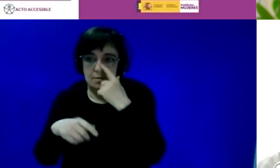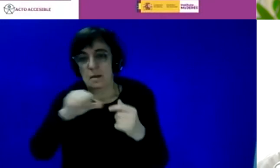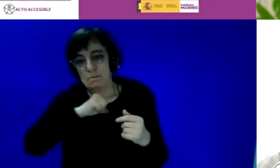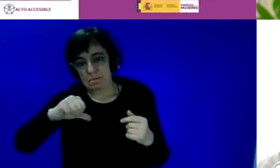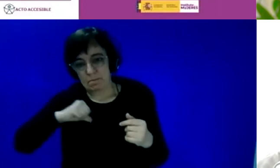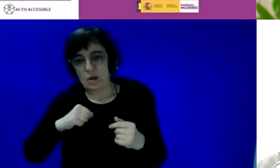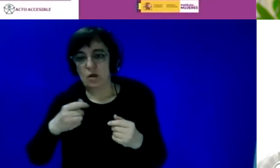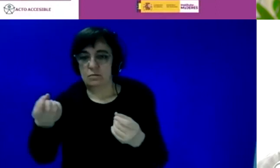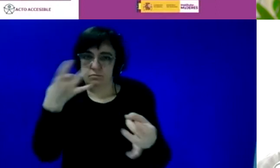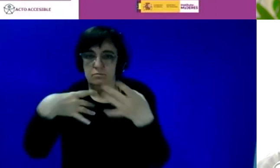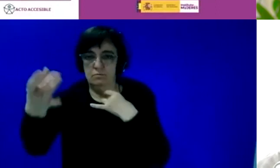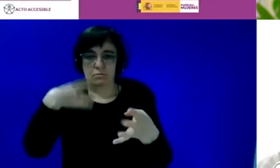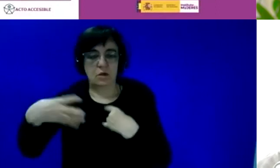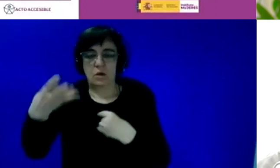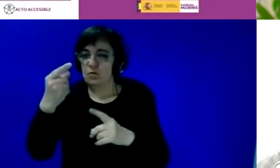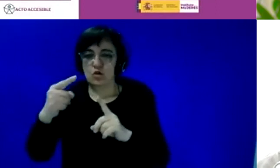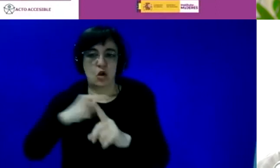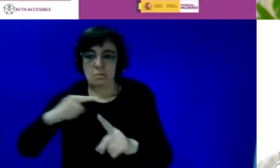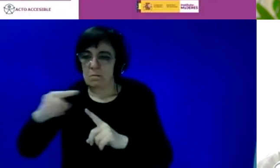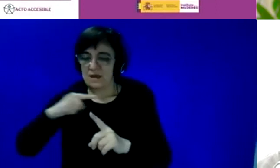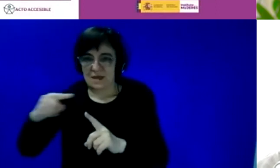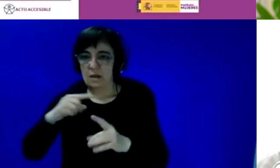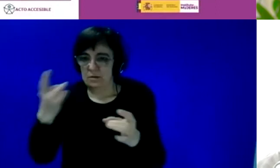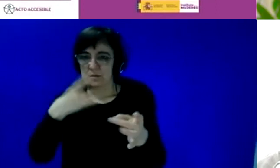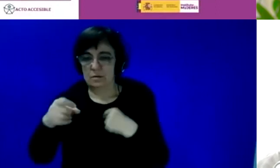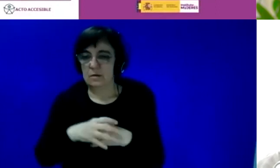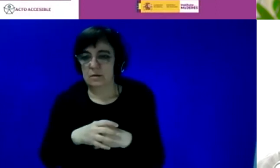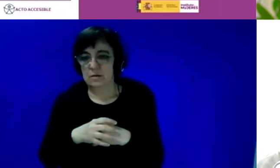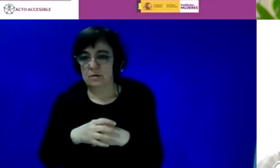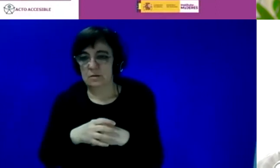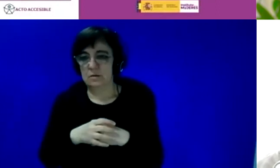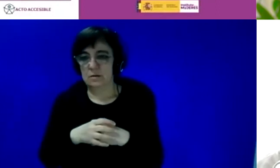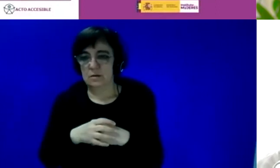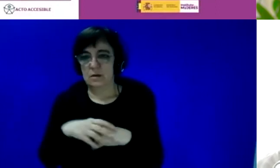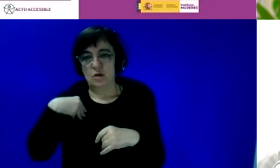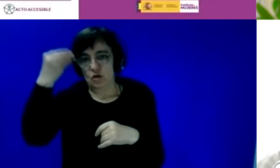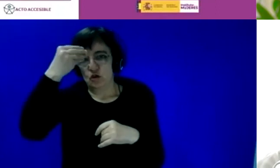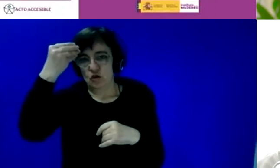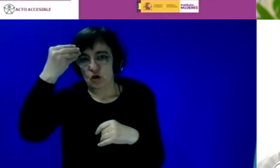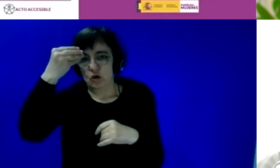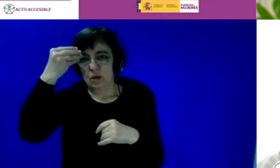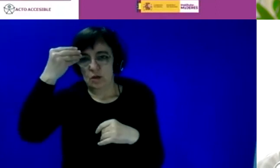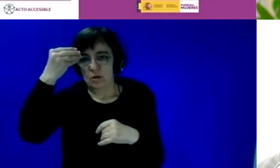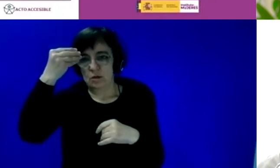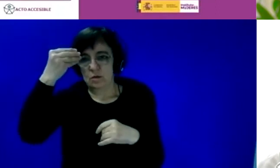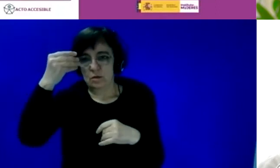the seminar, but also in private messages, direct messages.